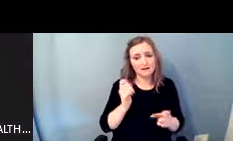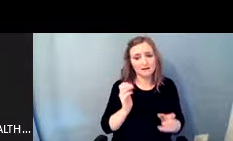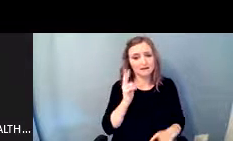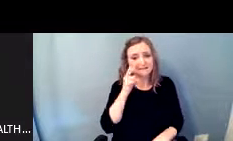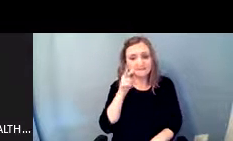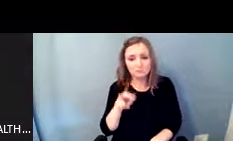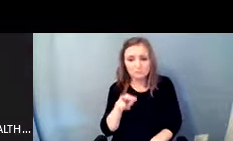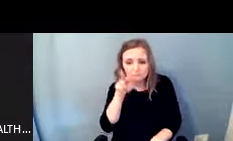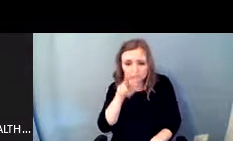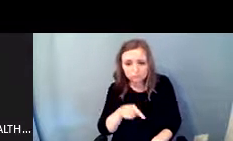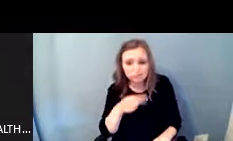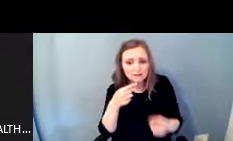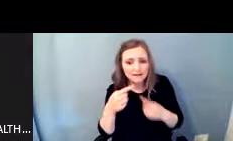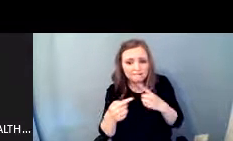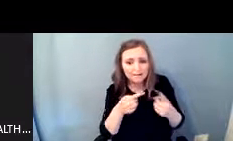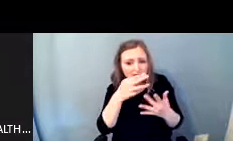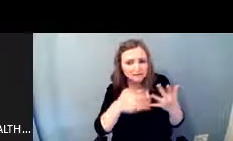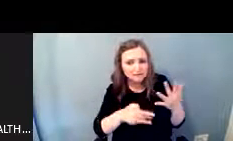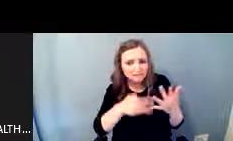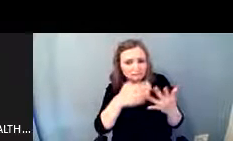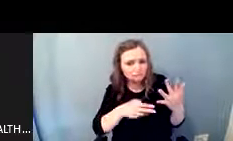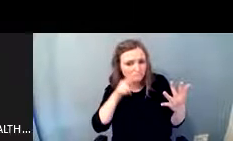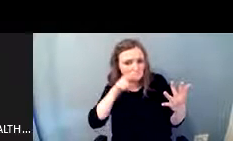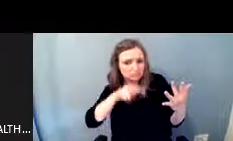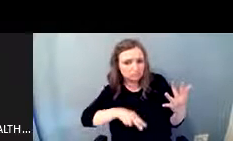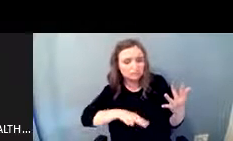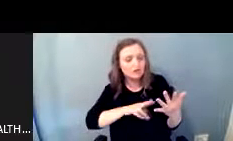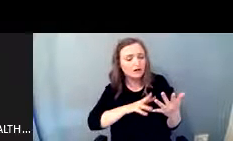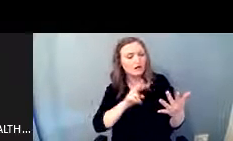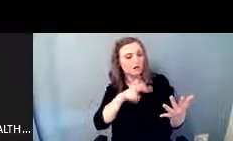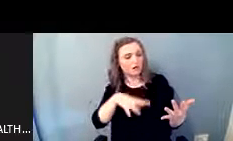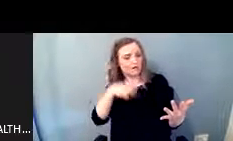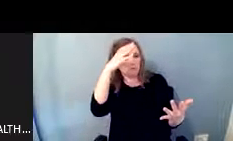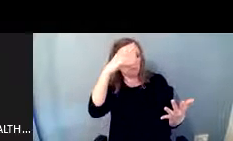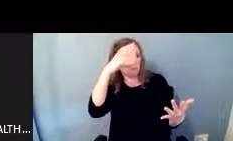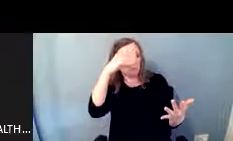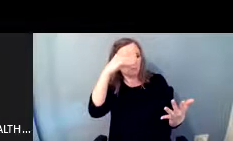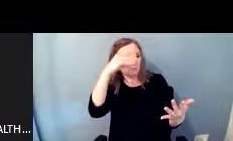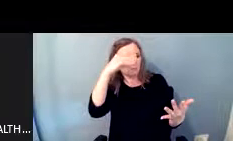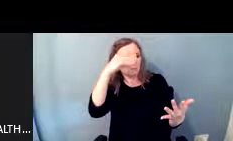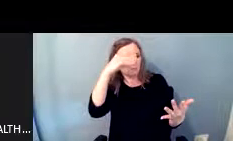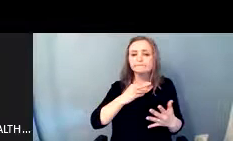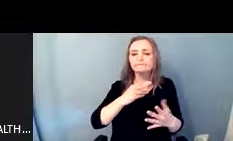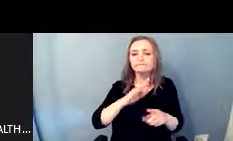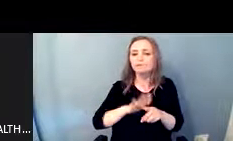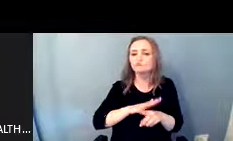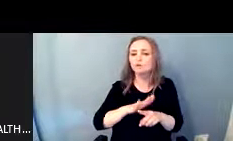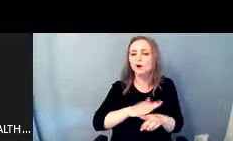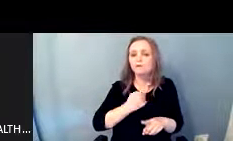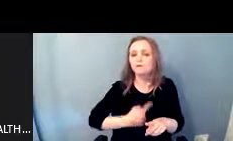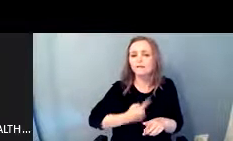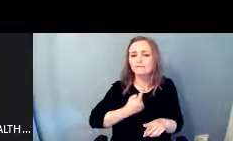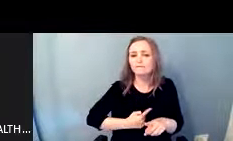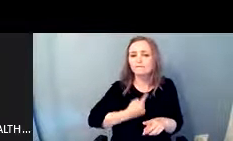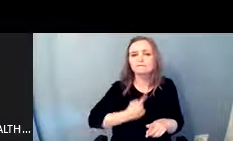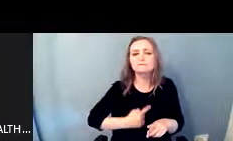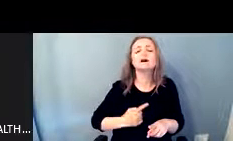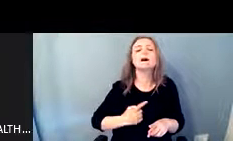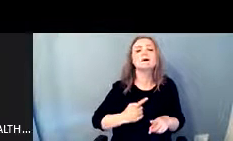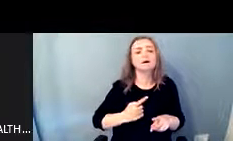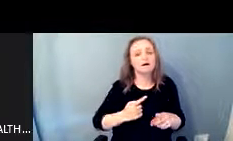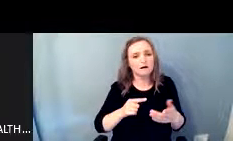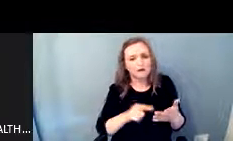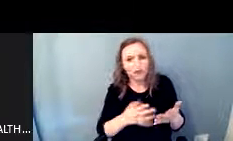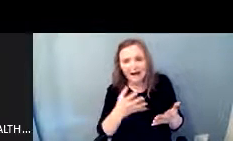information, really to sort of almost reassure them and give them permission, if you like, that it was okay. They did have a